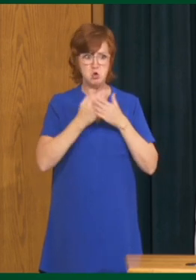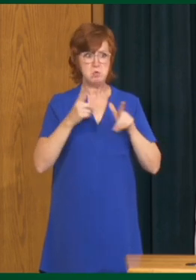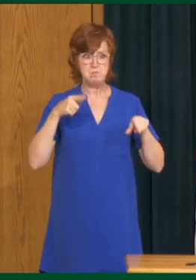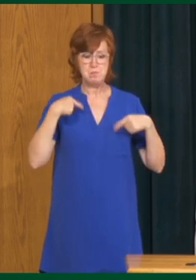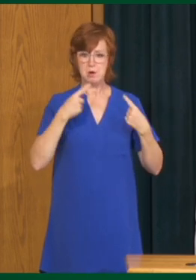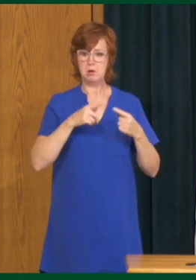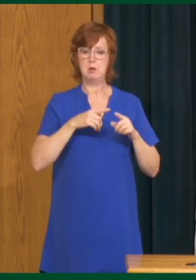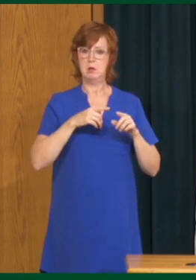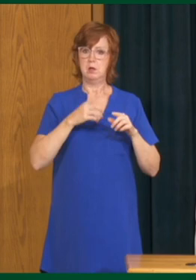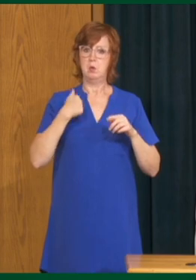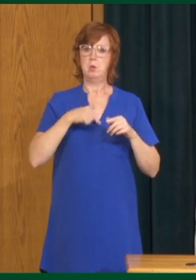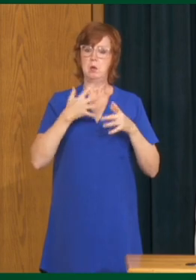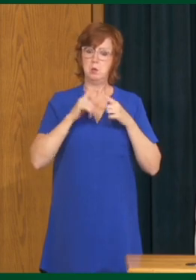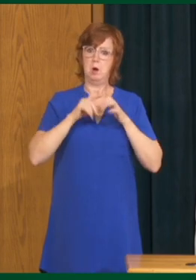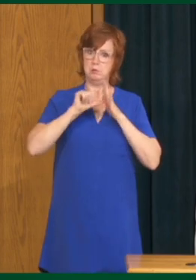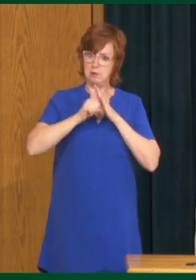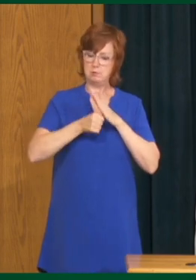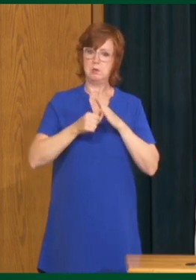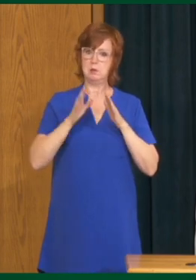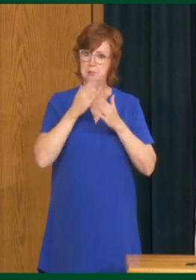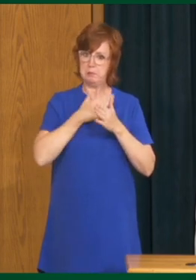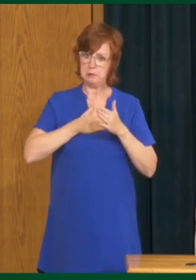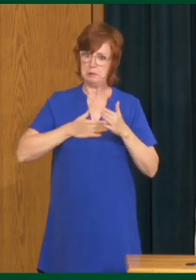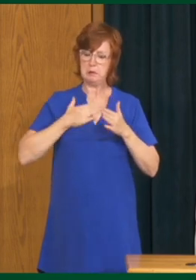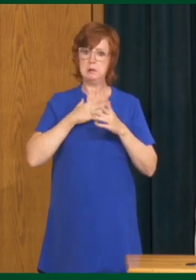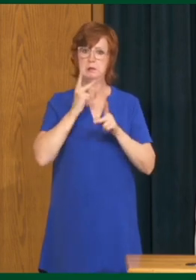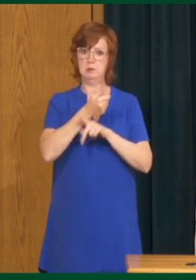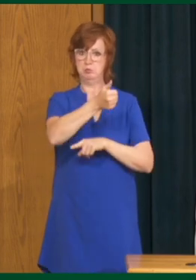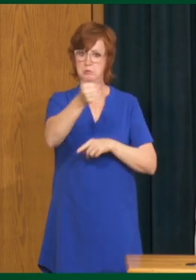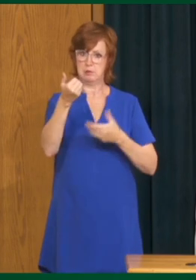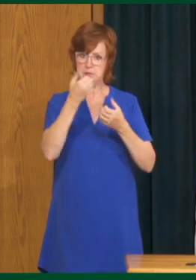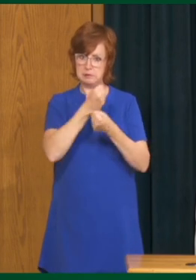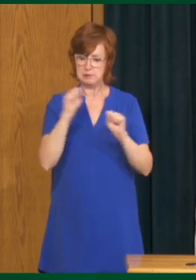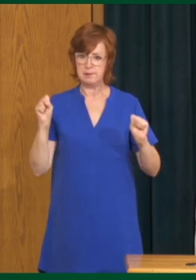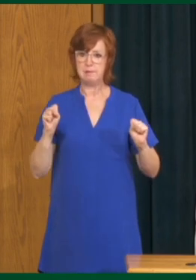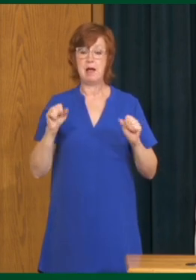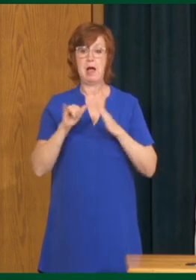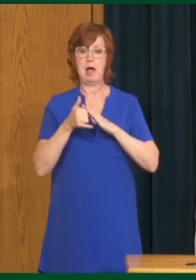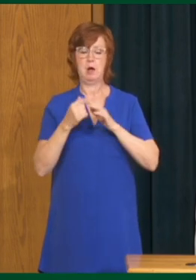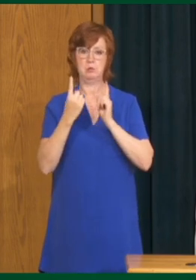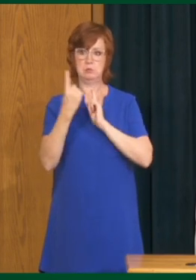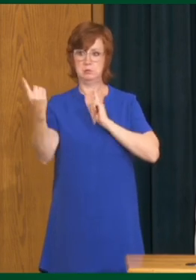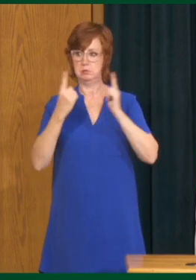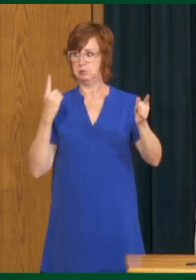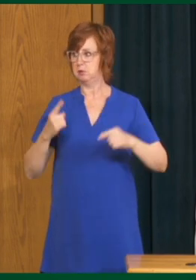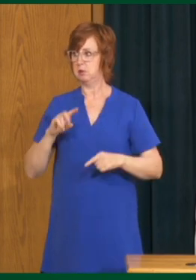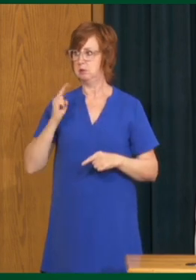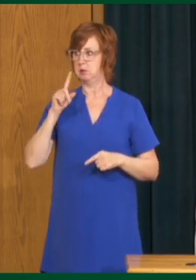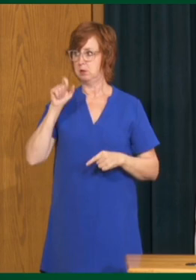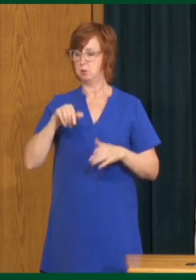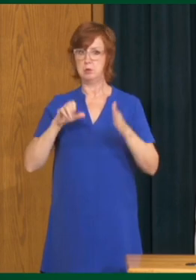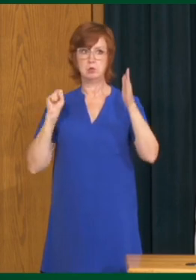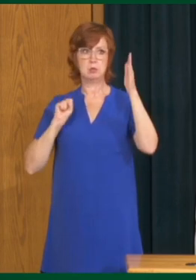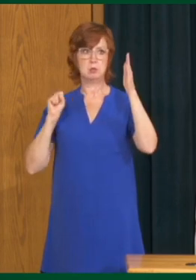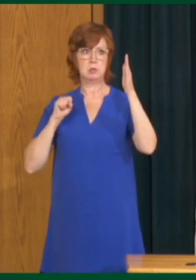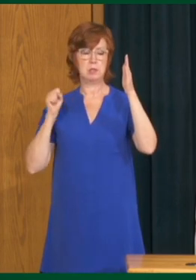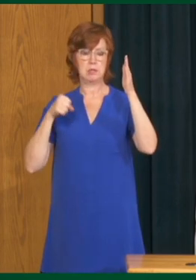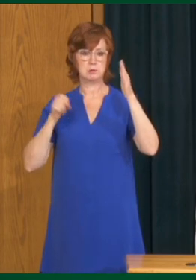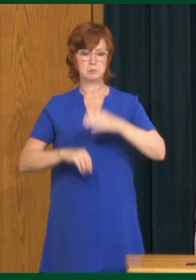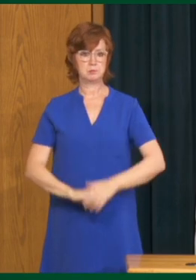cooperate with social distancing and keep themselves and everyone safe. Thanks. Adam, do you have a follow-up question?